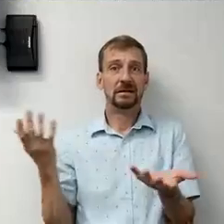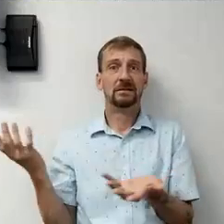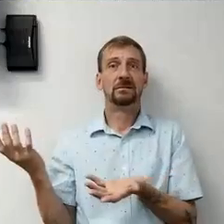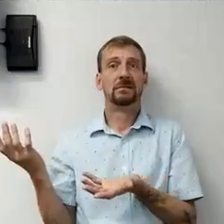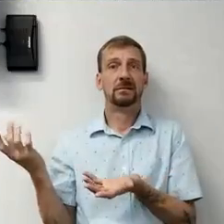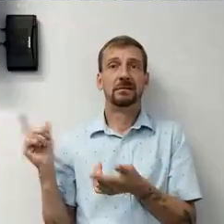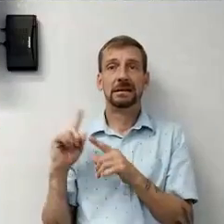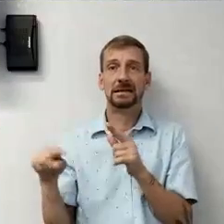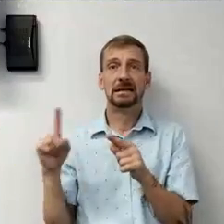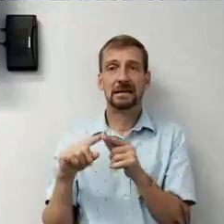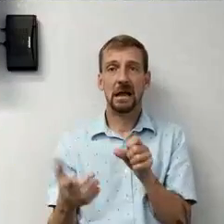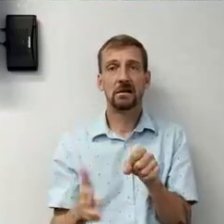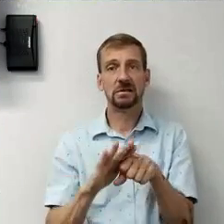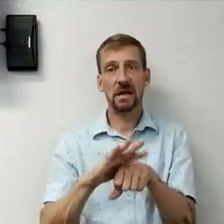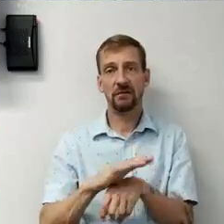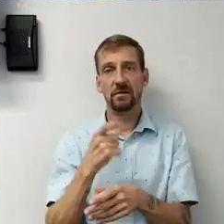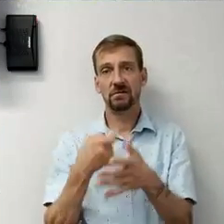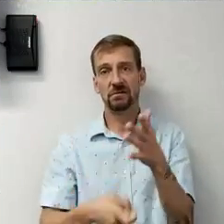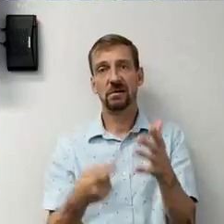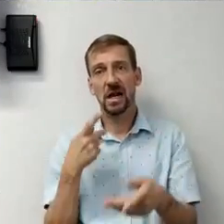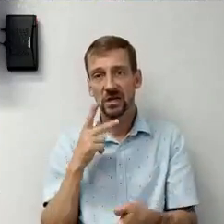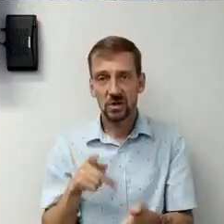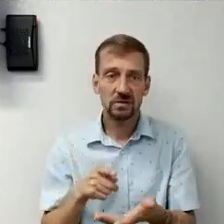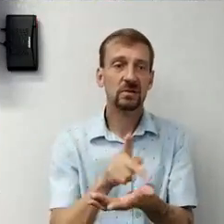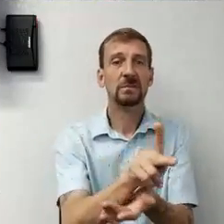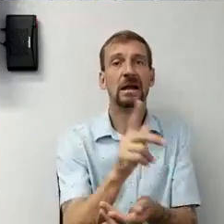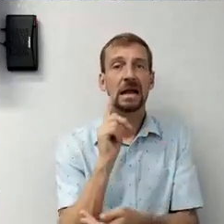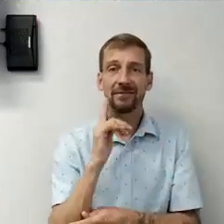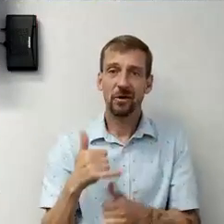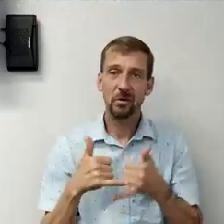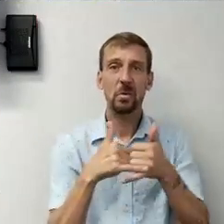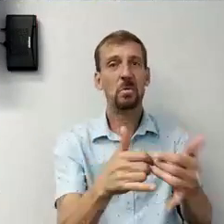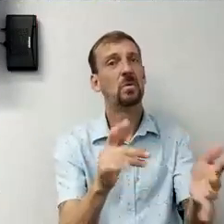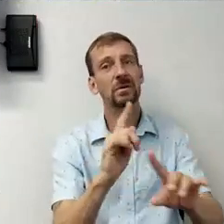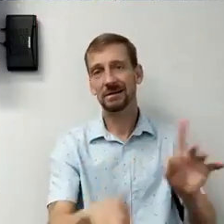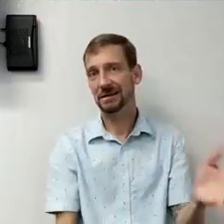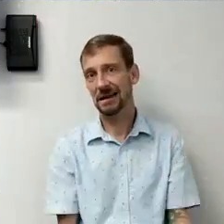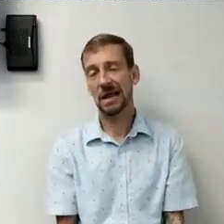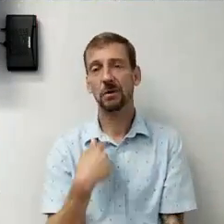to cover that Right. cost. And so we are desperate from that standpoint.